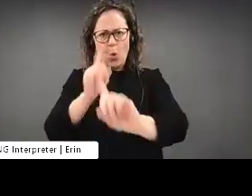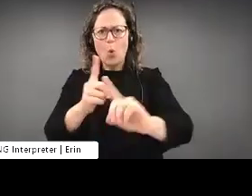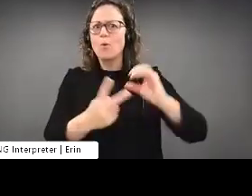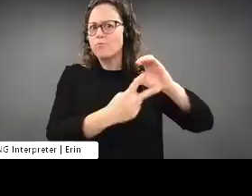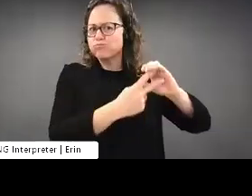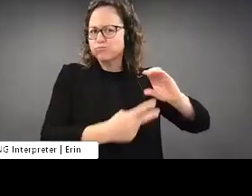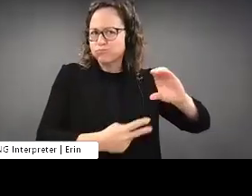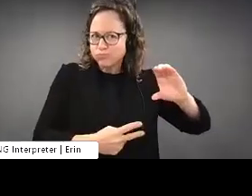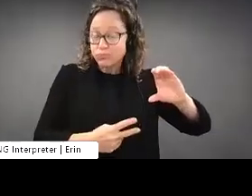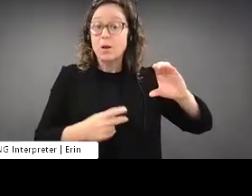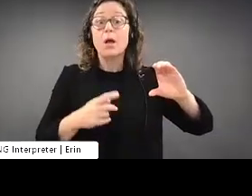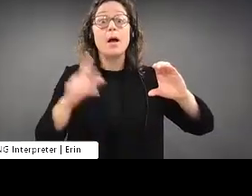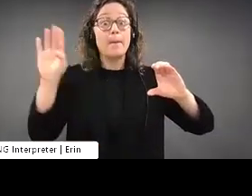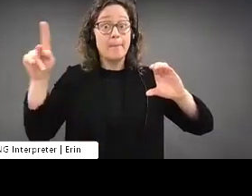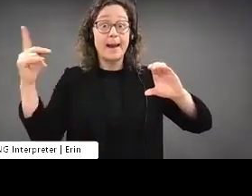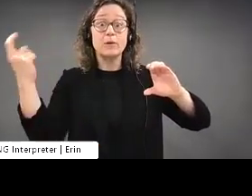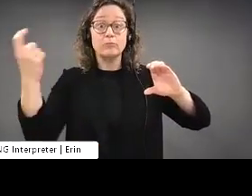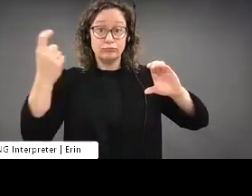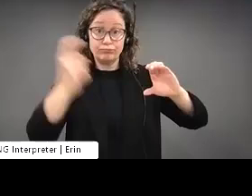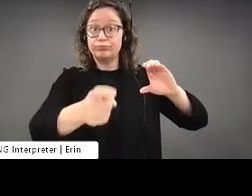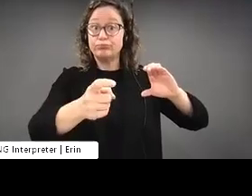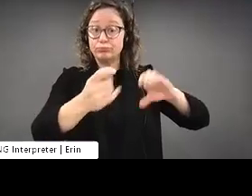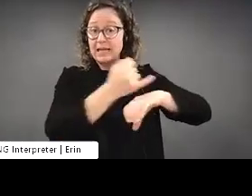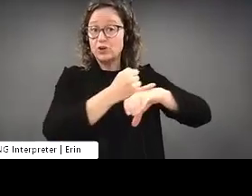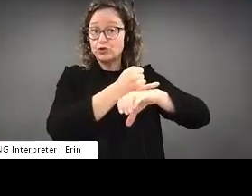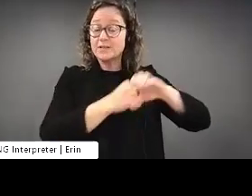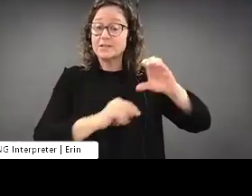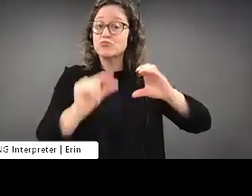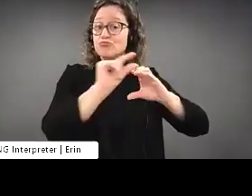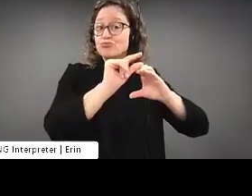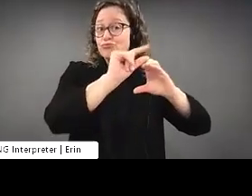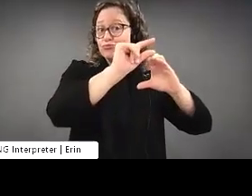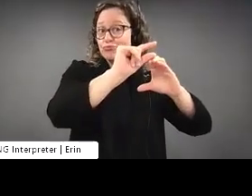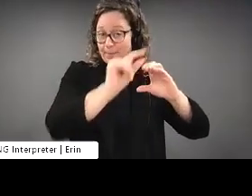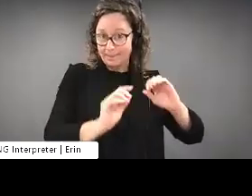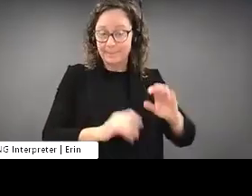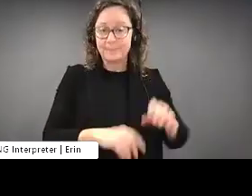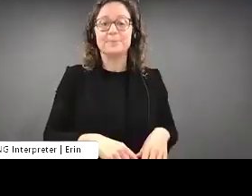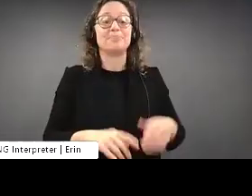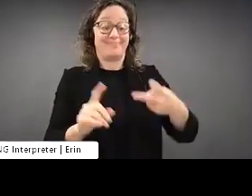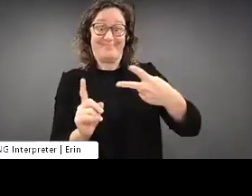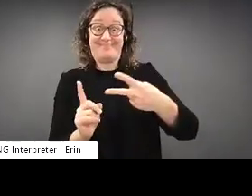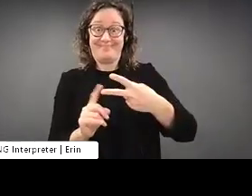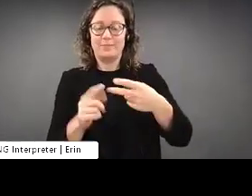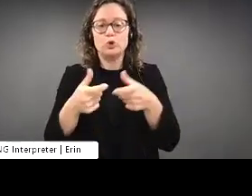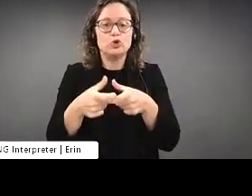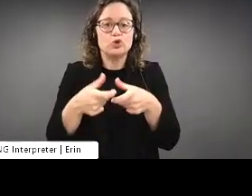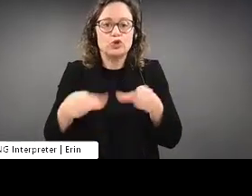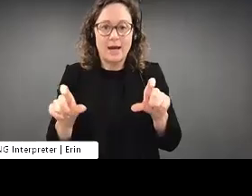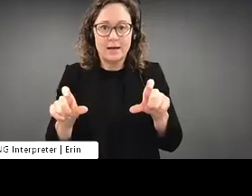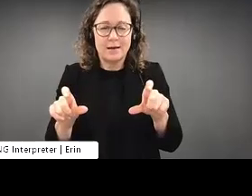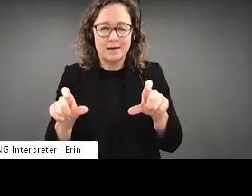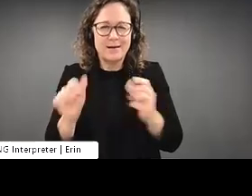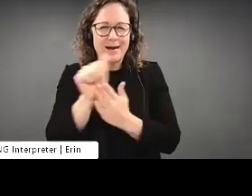into this account. Then we also have a checking account. So again, like I mentioned earlier, this is like your